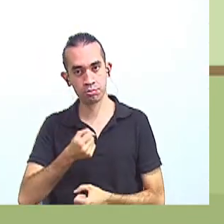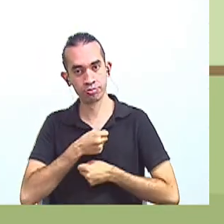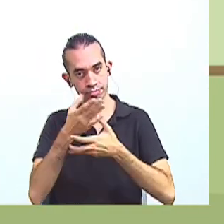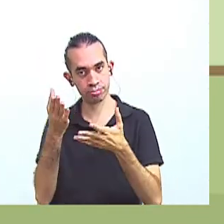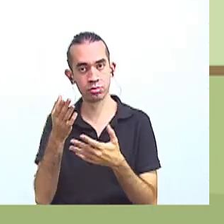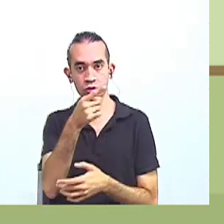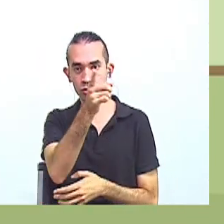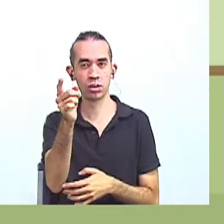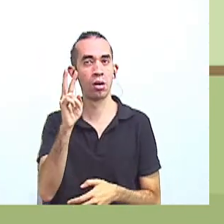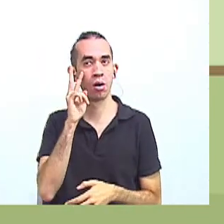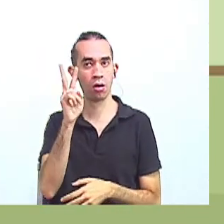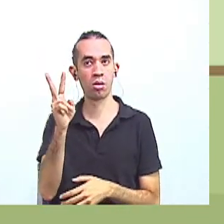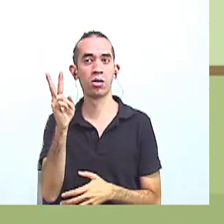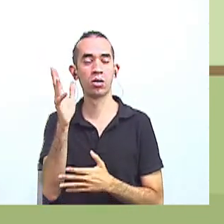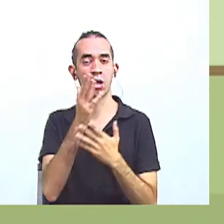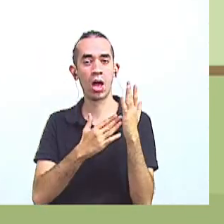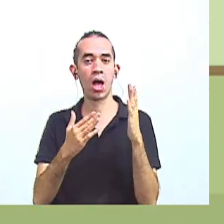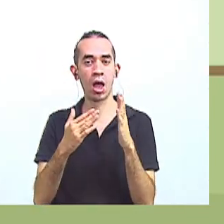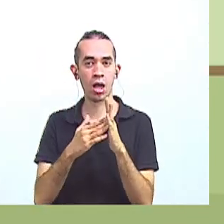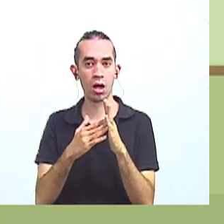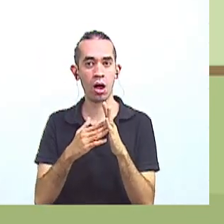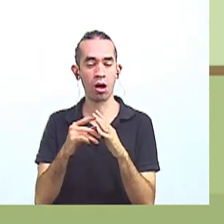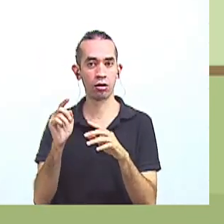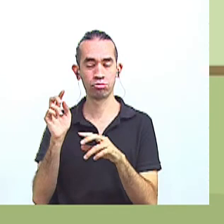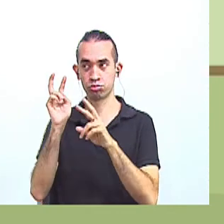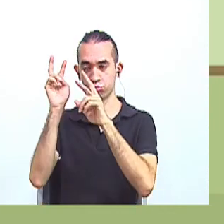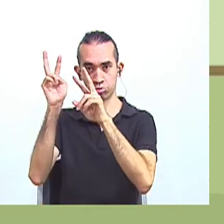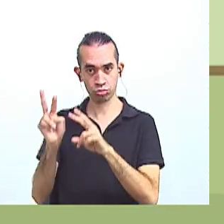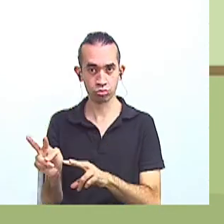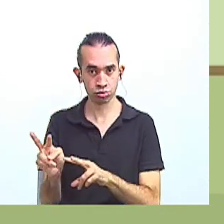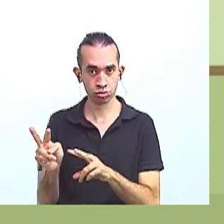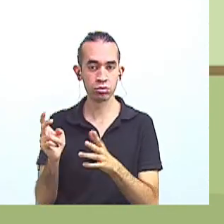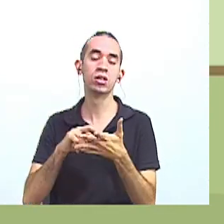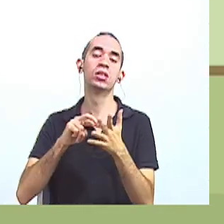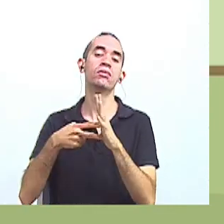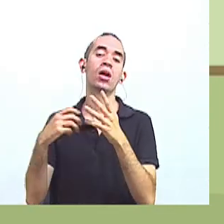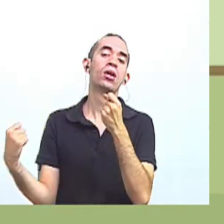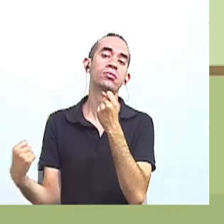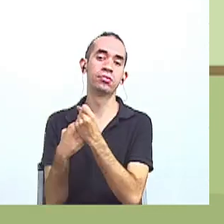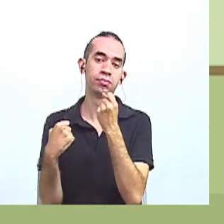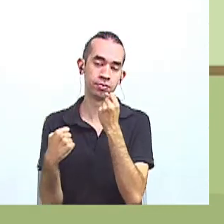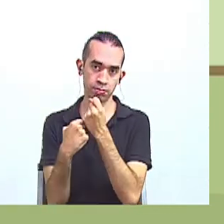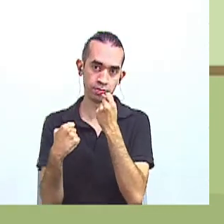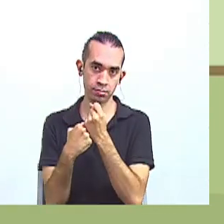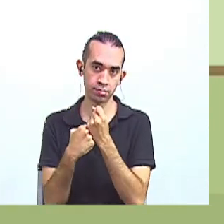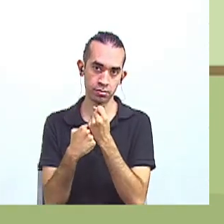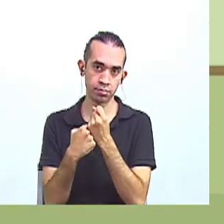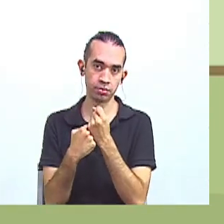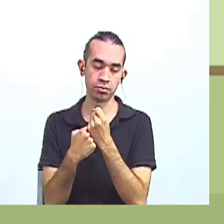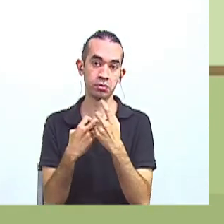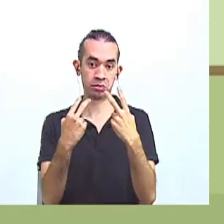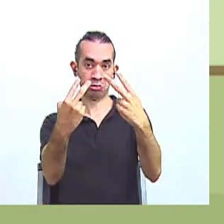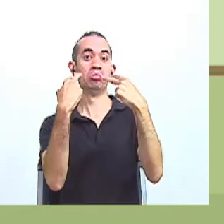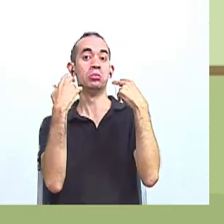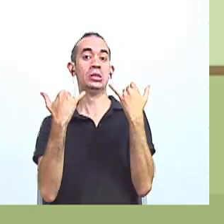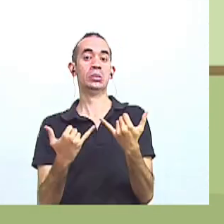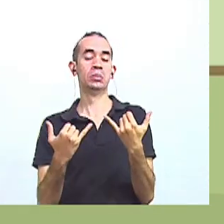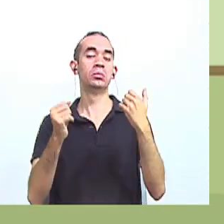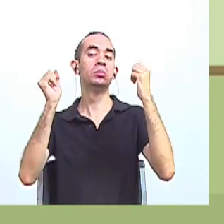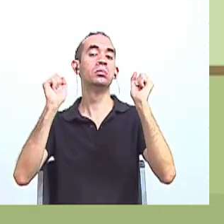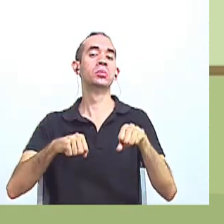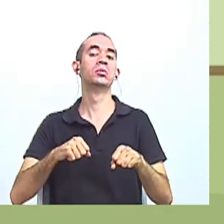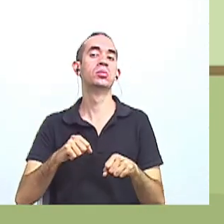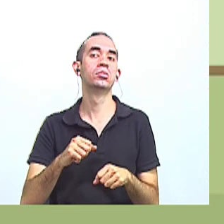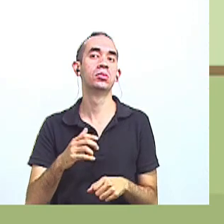also looked at some written things. That is the support we can use. If you're looking at me right now, you can actually